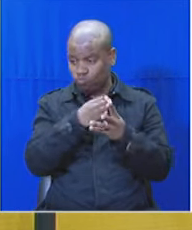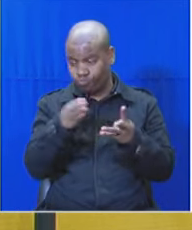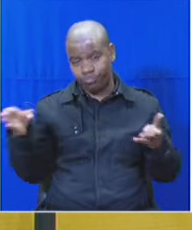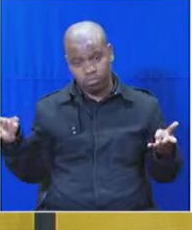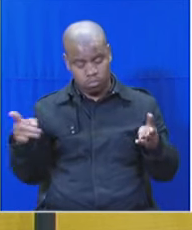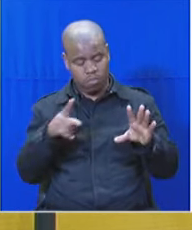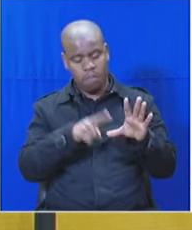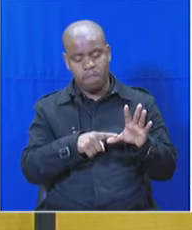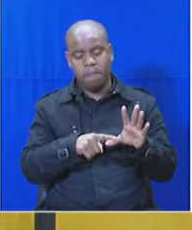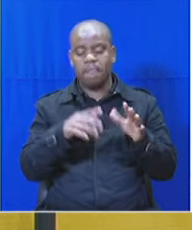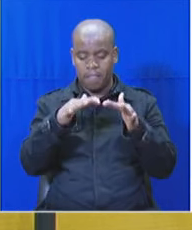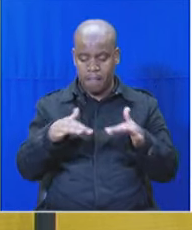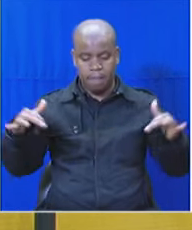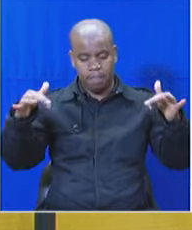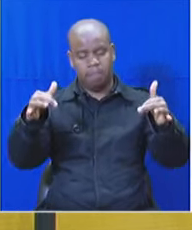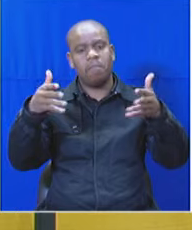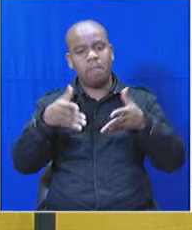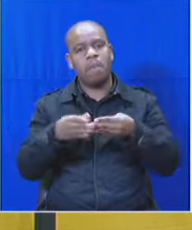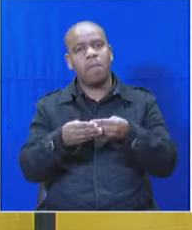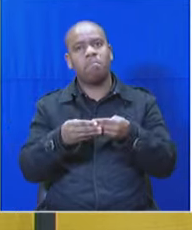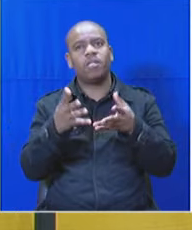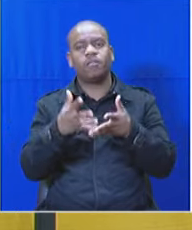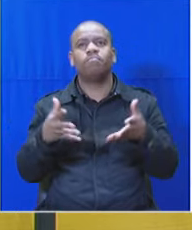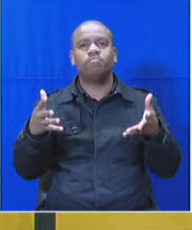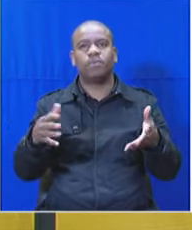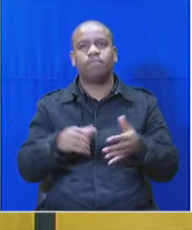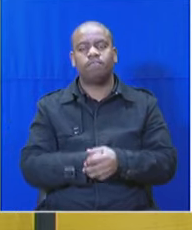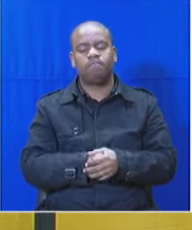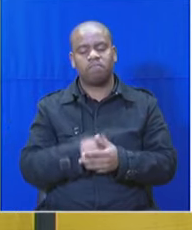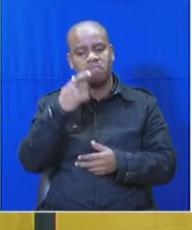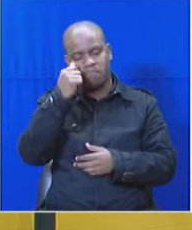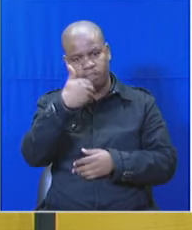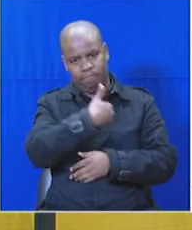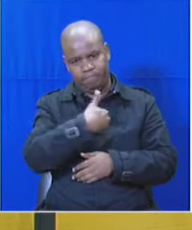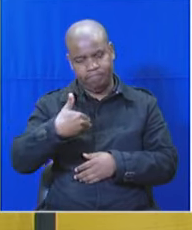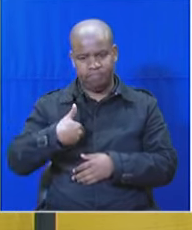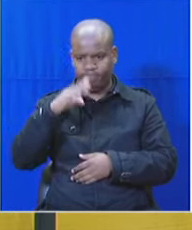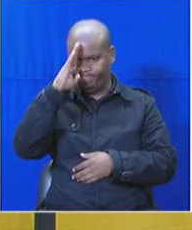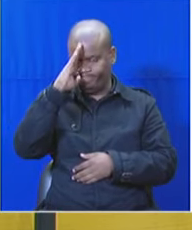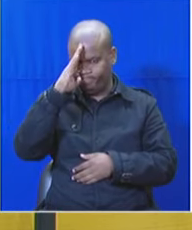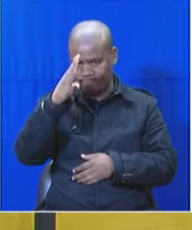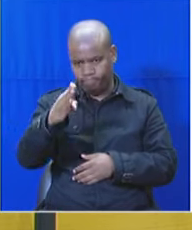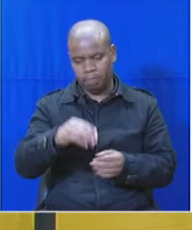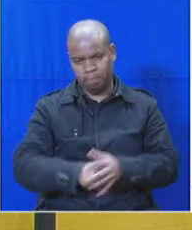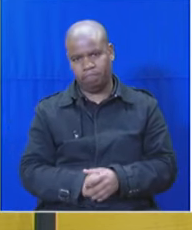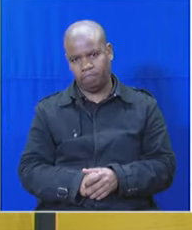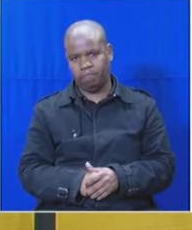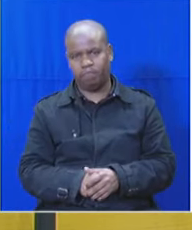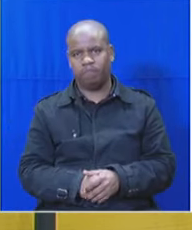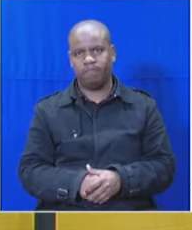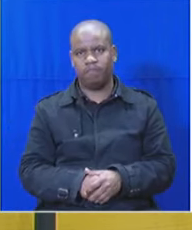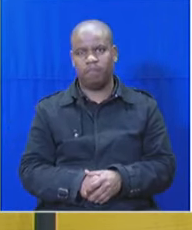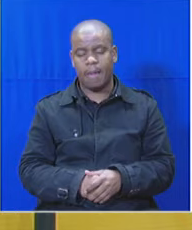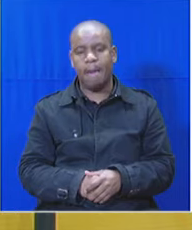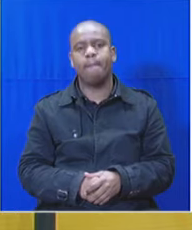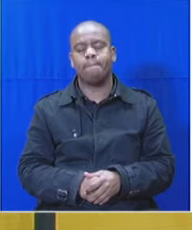all members of parliament present here, Manene Nani Manenegas. In this department, we are dealing with the